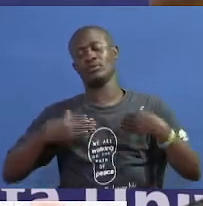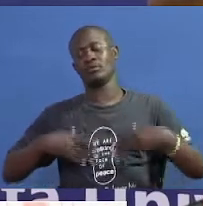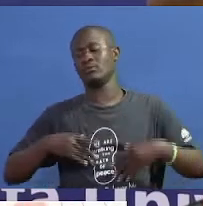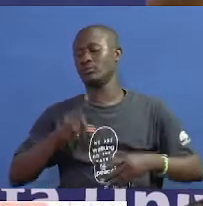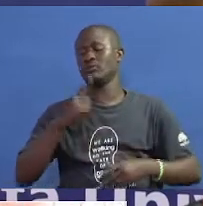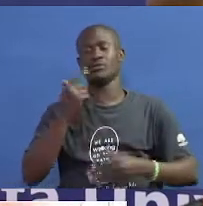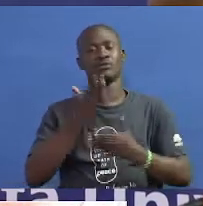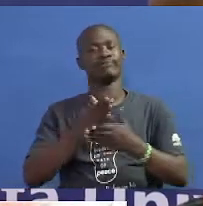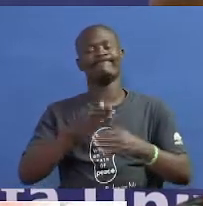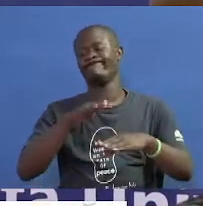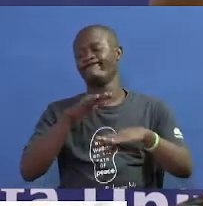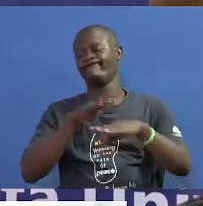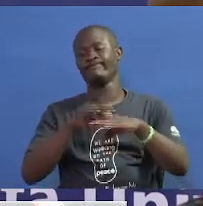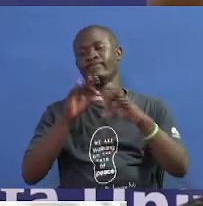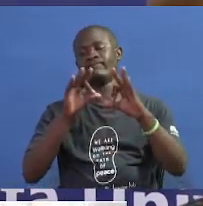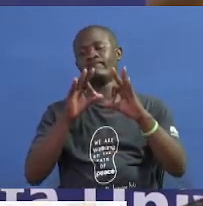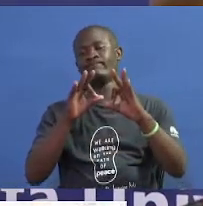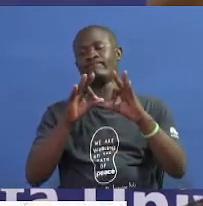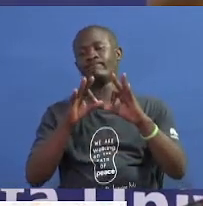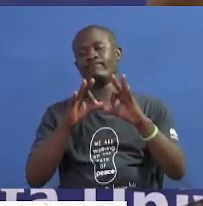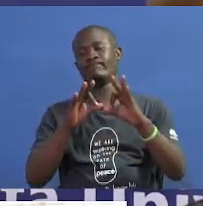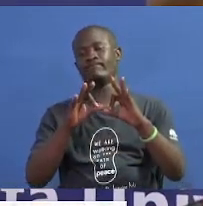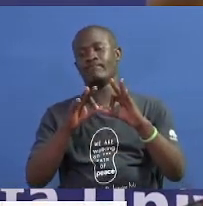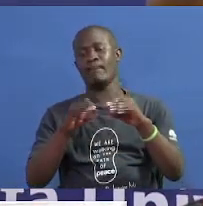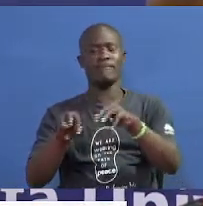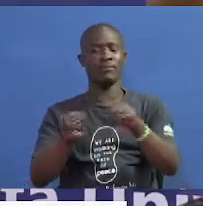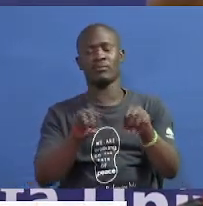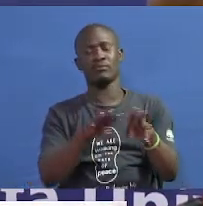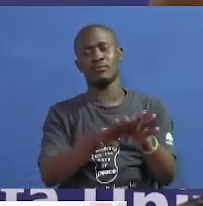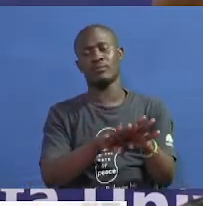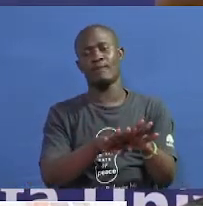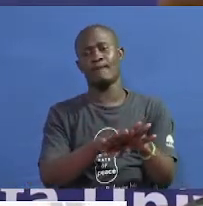much more convenient and much more portable.